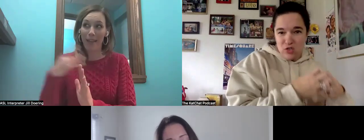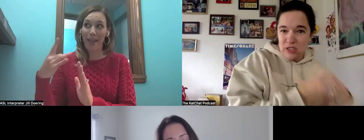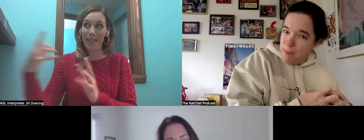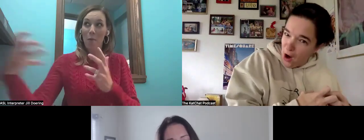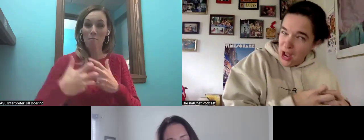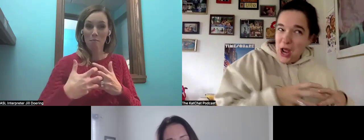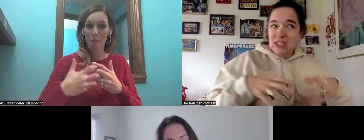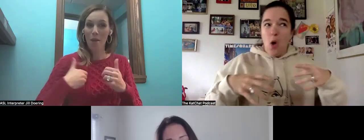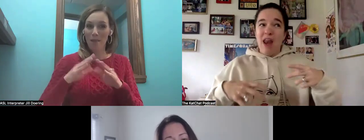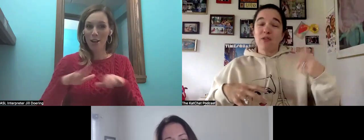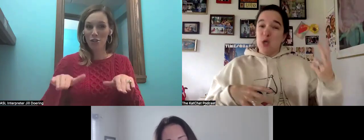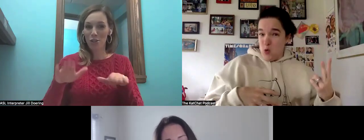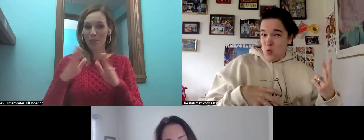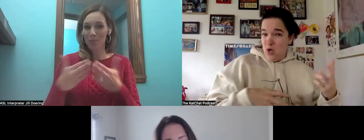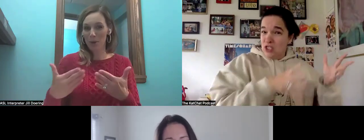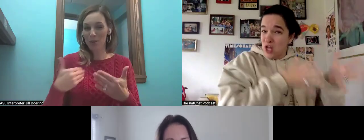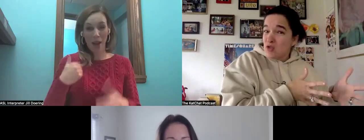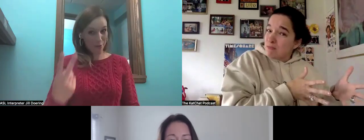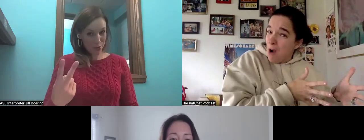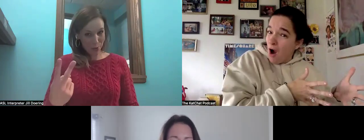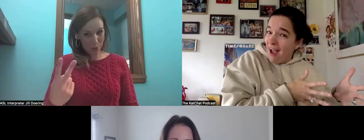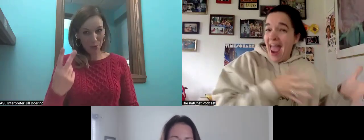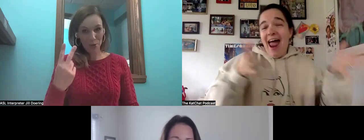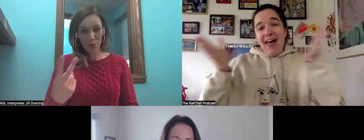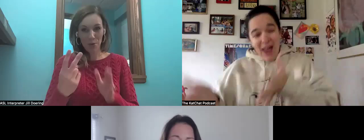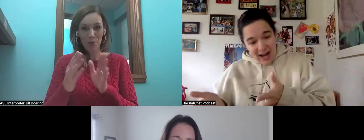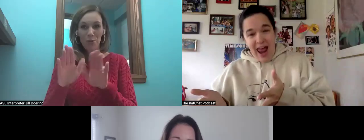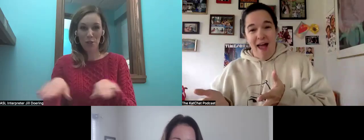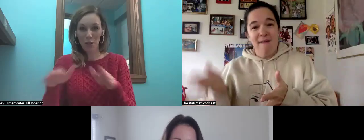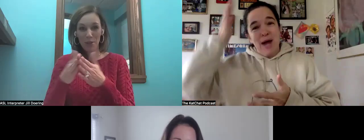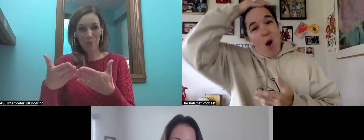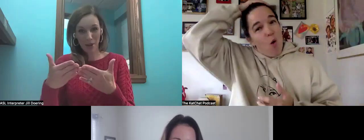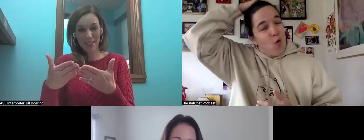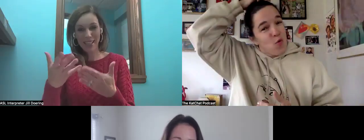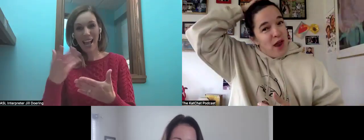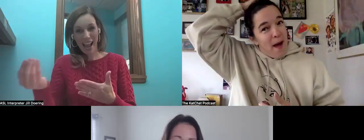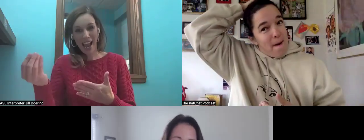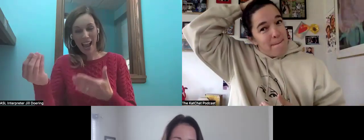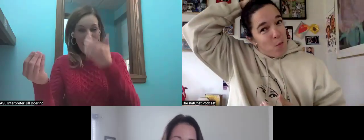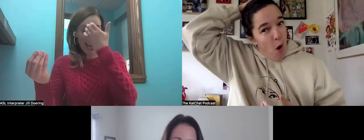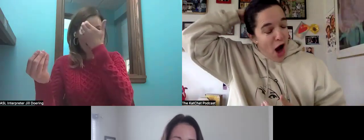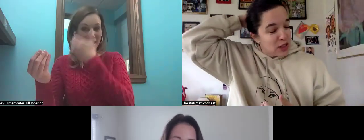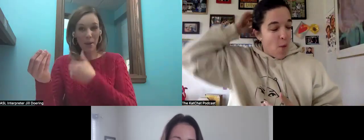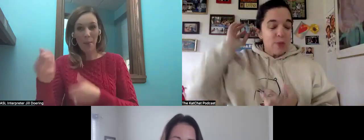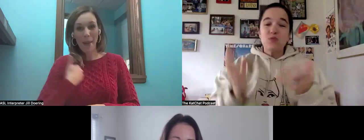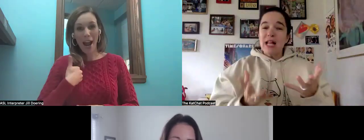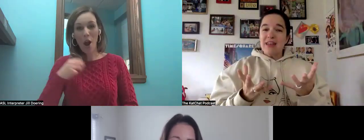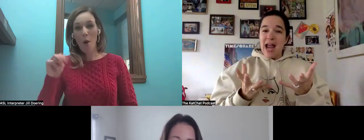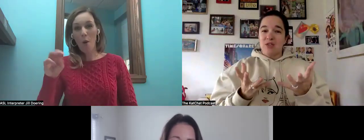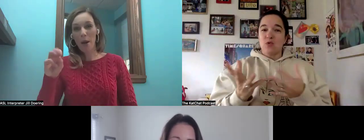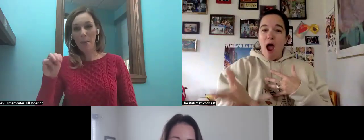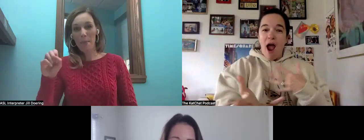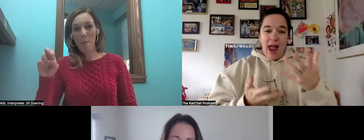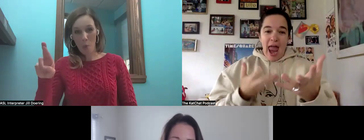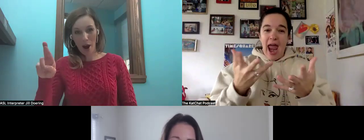my children's book. So I have two children's books. And then I have my own memoir that was really